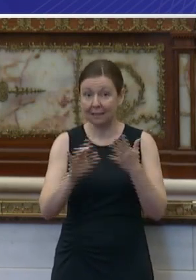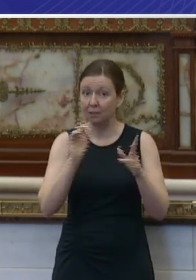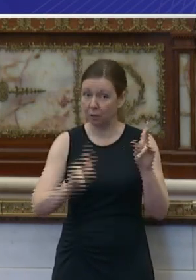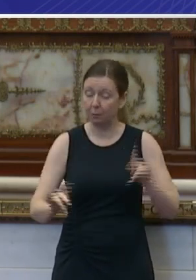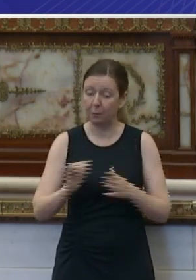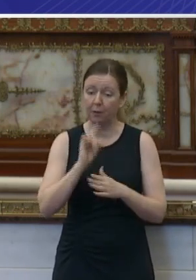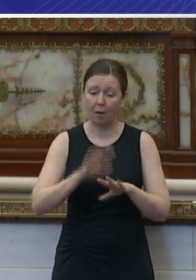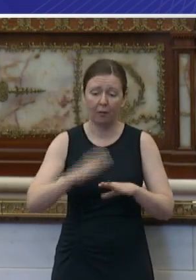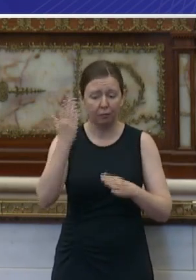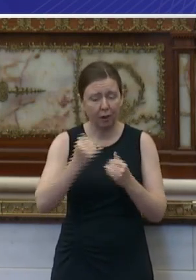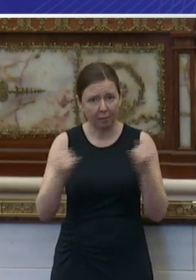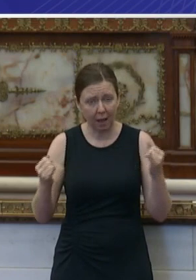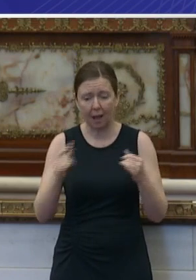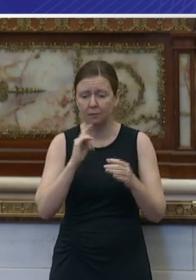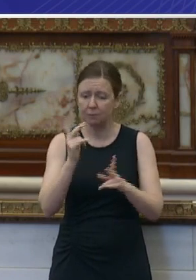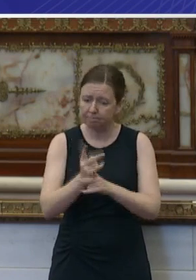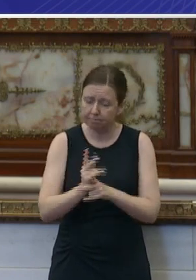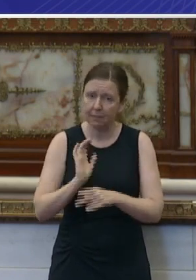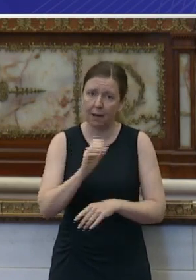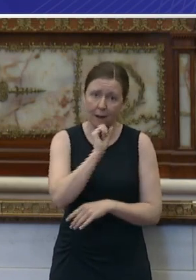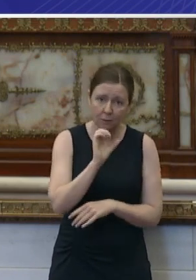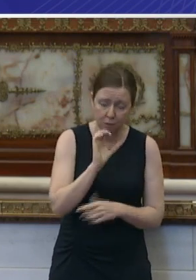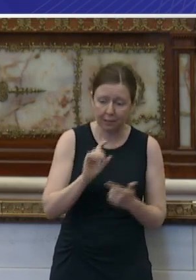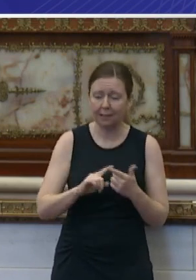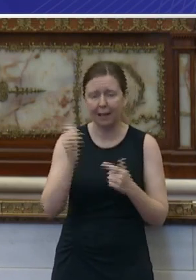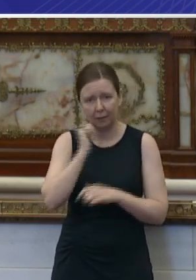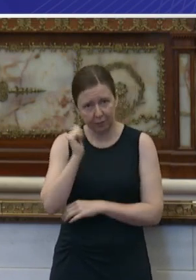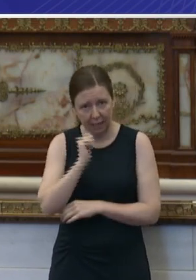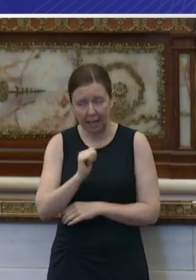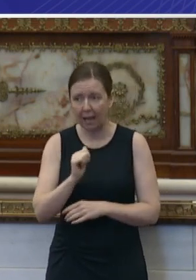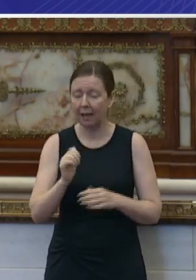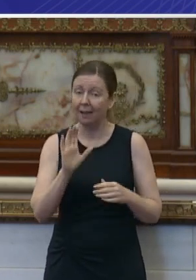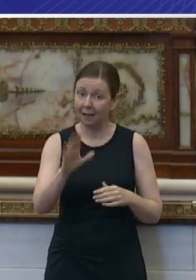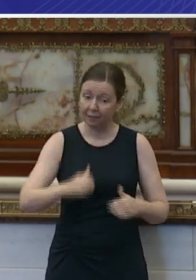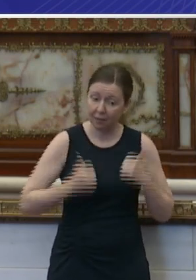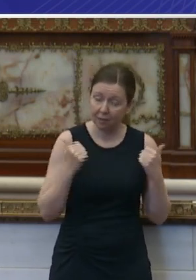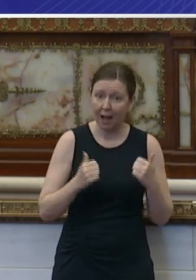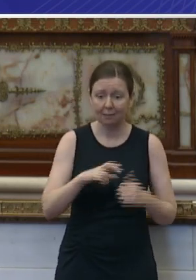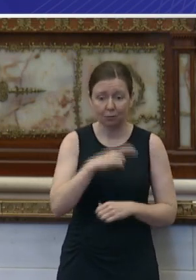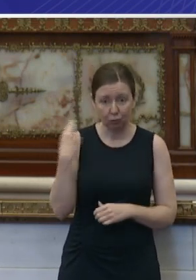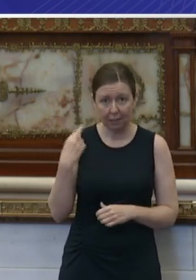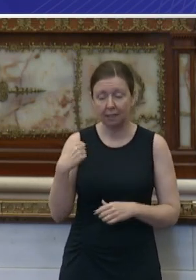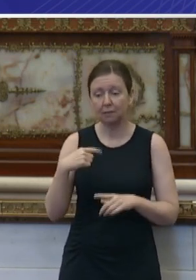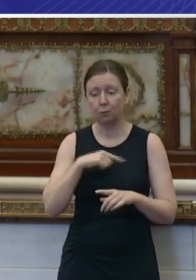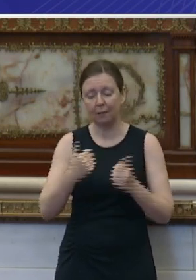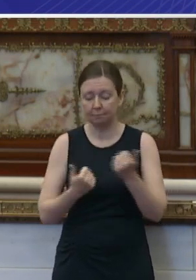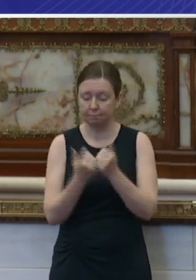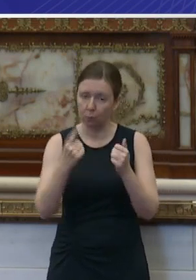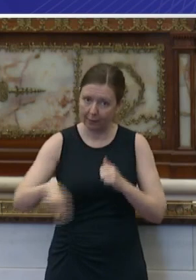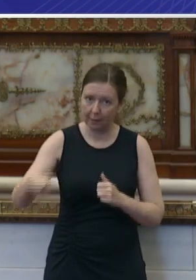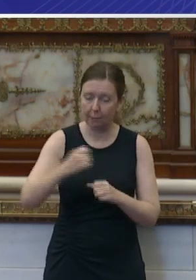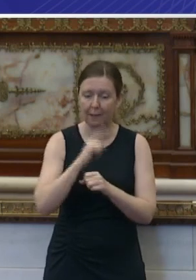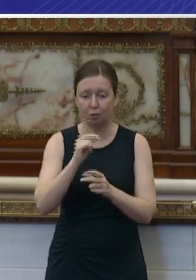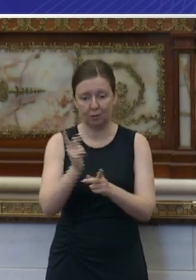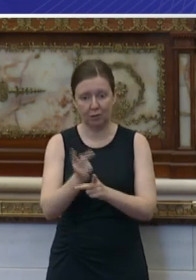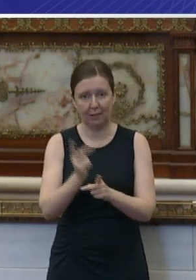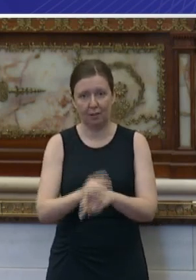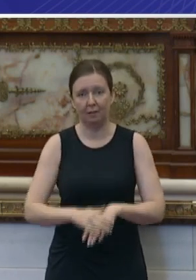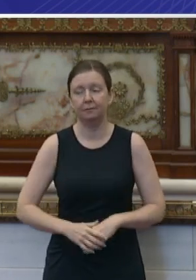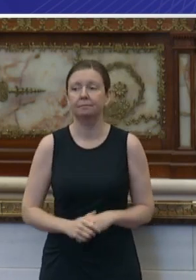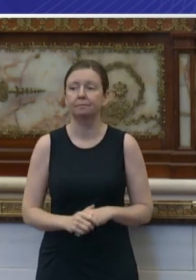that are on the front lines caring for our elderly every single day. They put their lives on the lines, and we have to stand with them and make sure that they're taken care